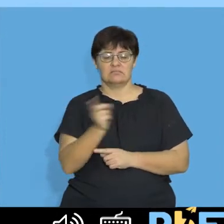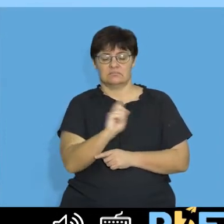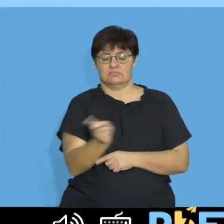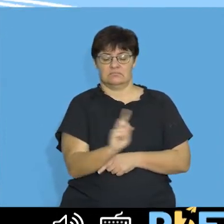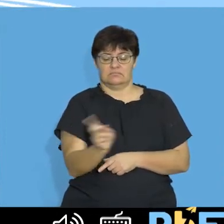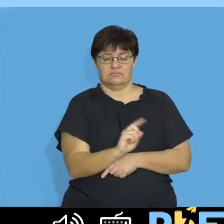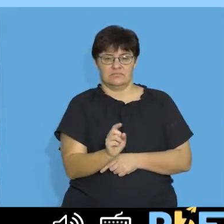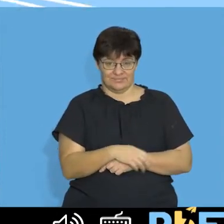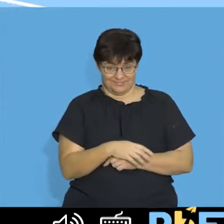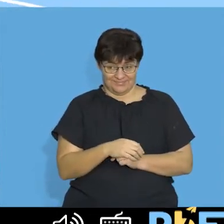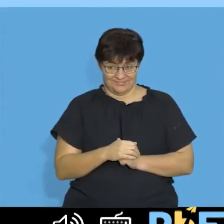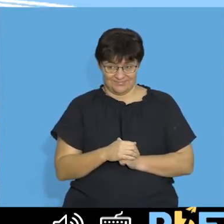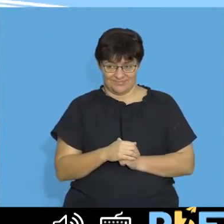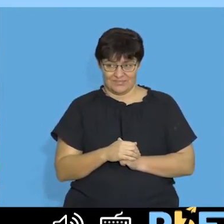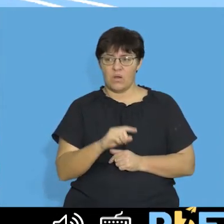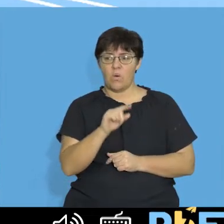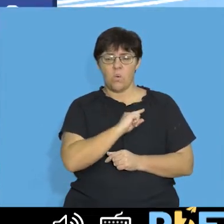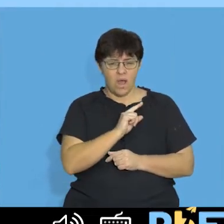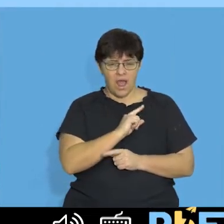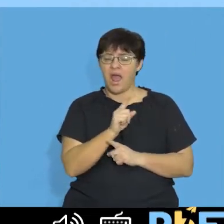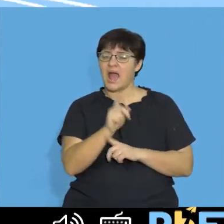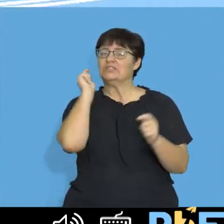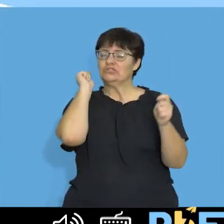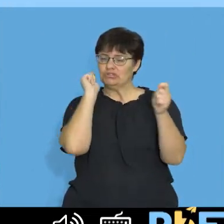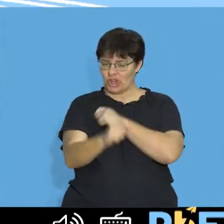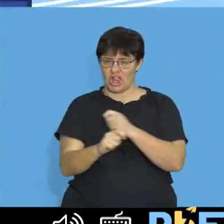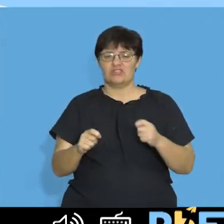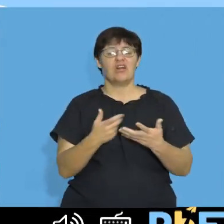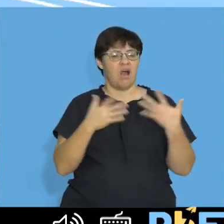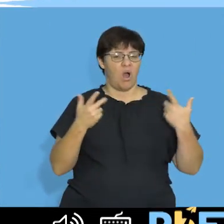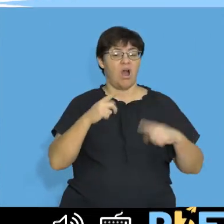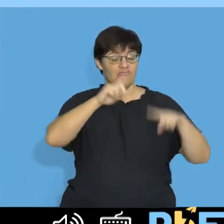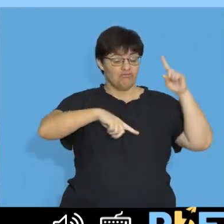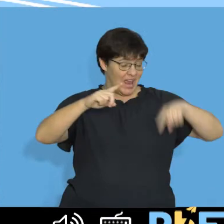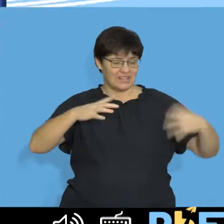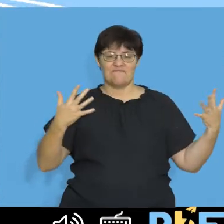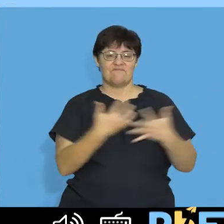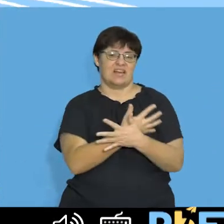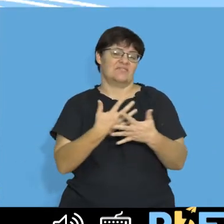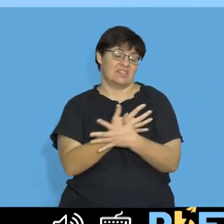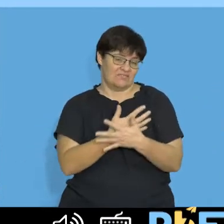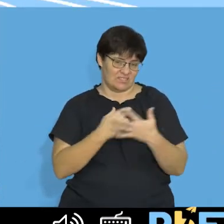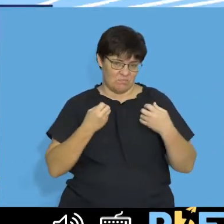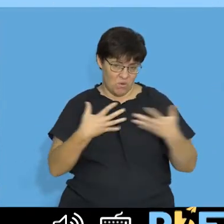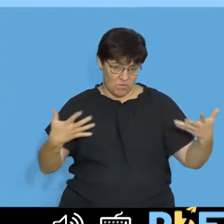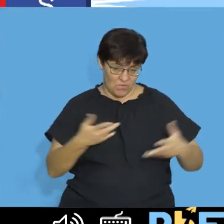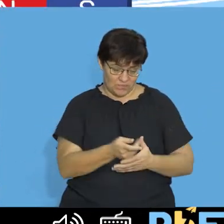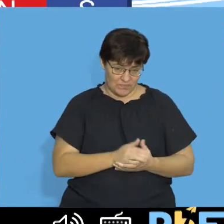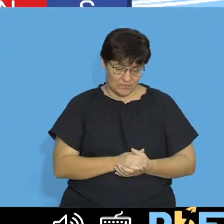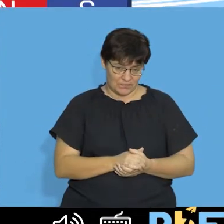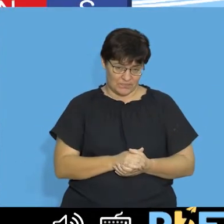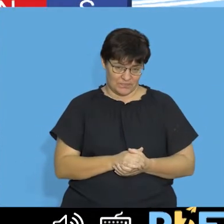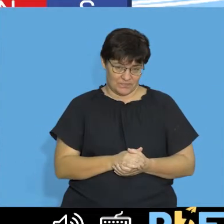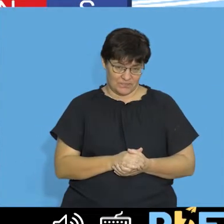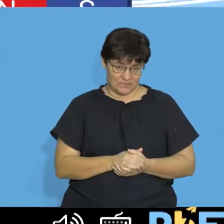over here. Because there's a bigger change, or the rate of change of magnetic flux is